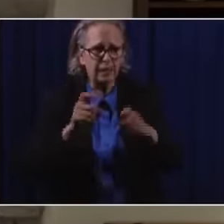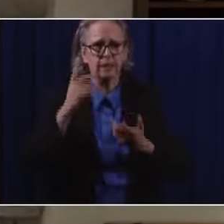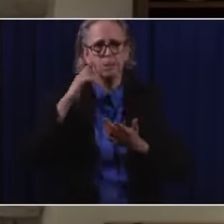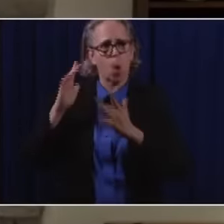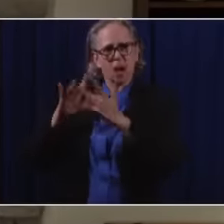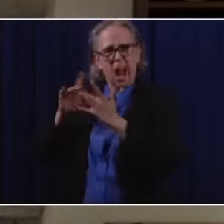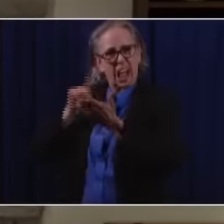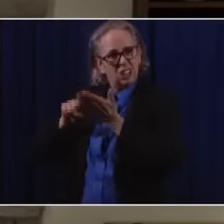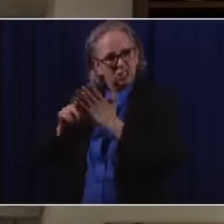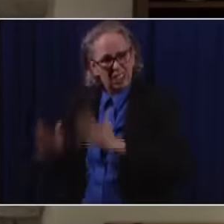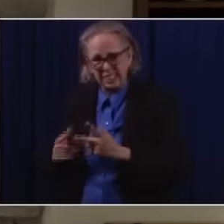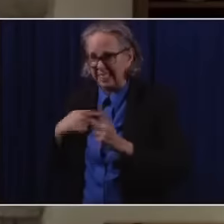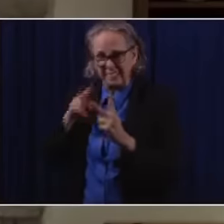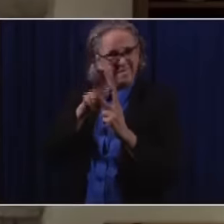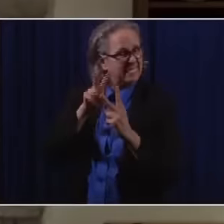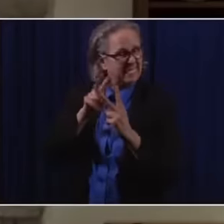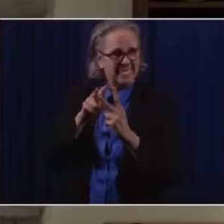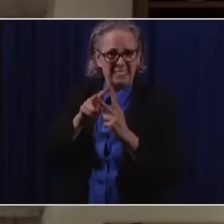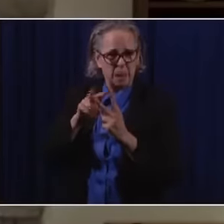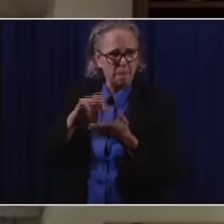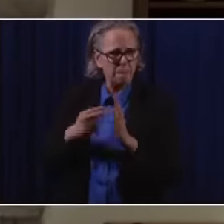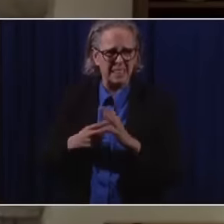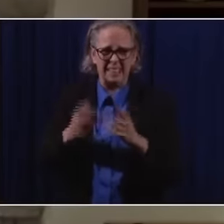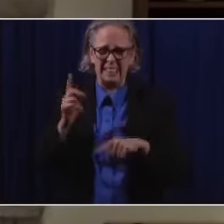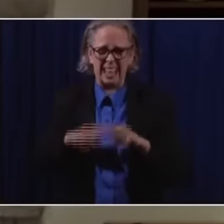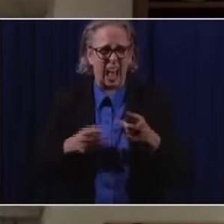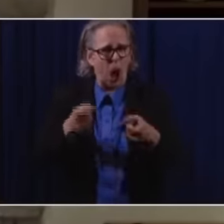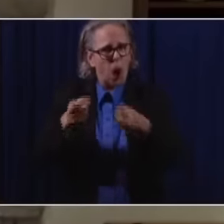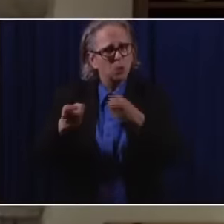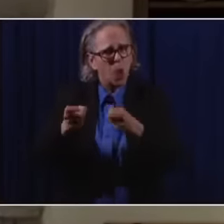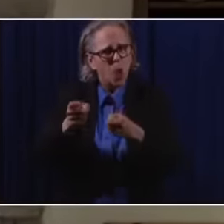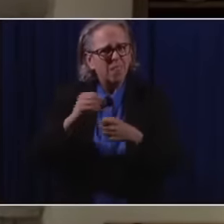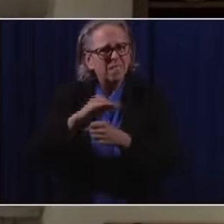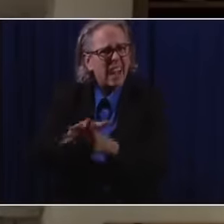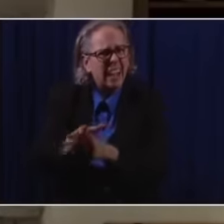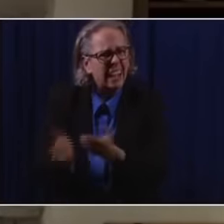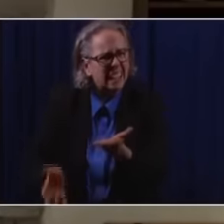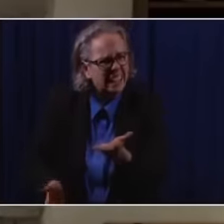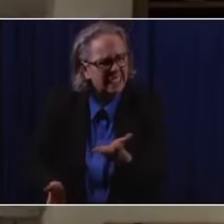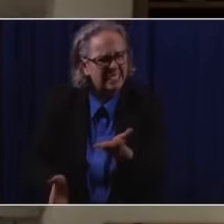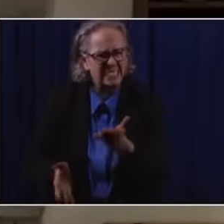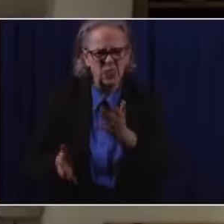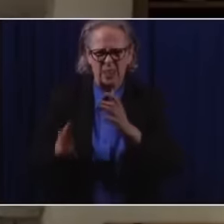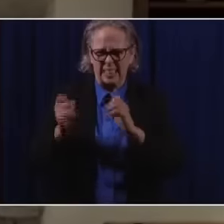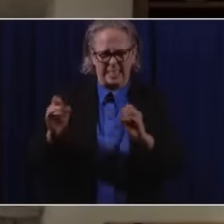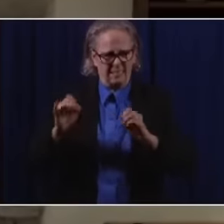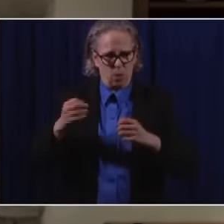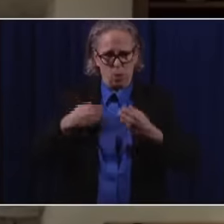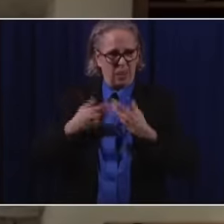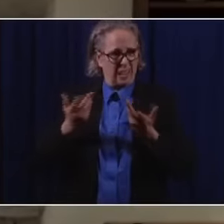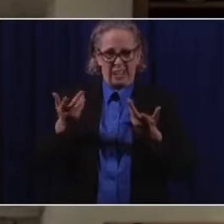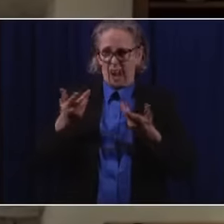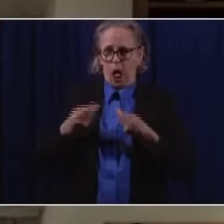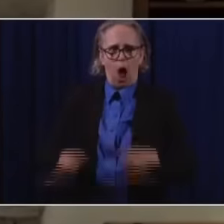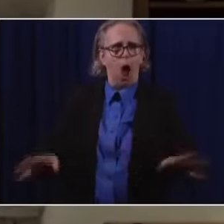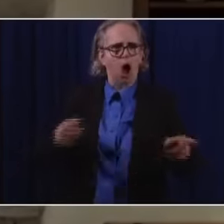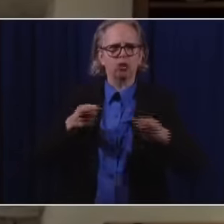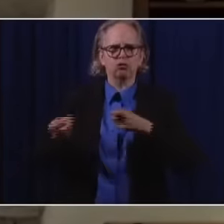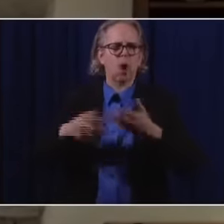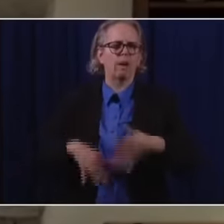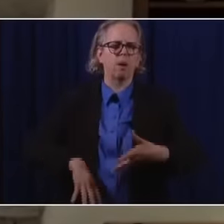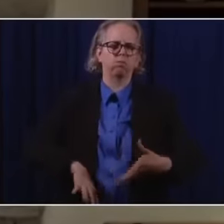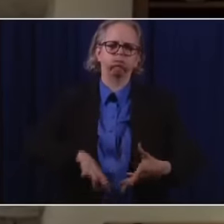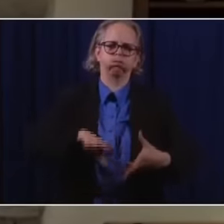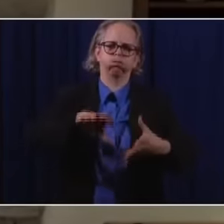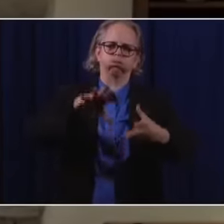under control. And if we can't keep the virus under control, everything goes out the window. So it's a balance. I'm an optimist. I think Congress is going to do